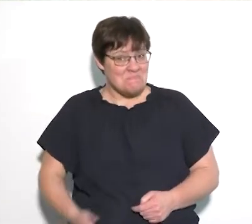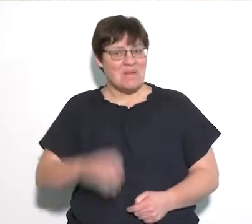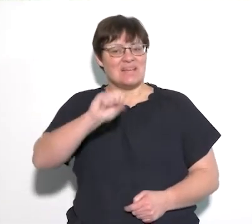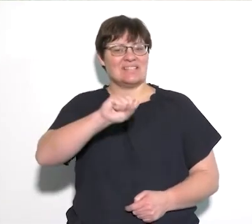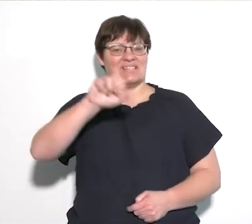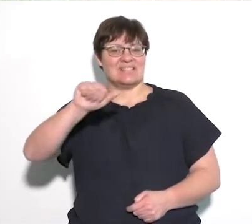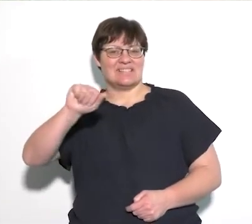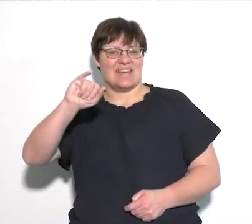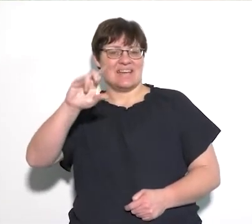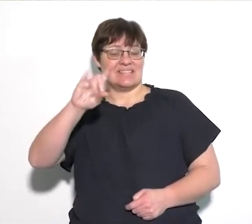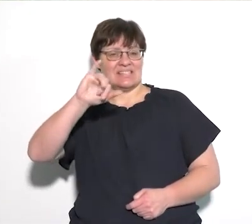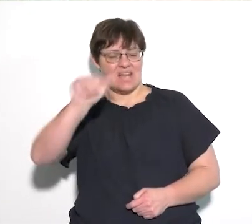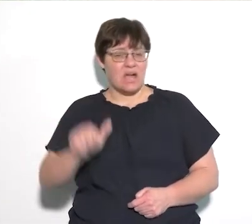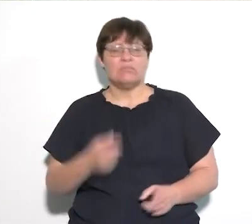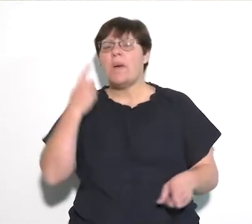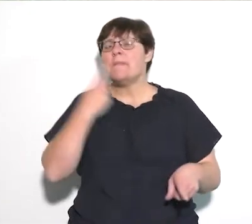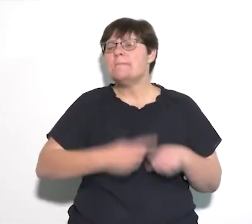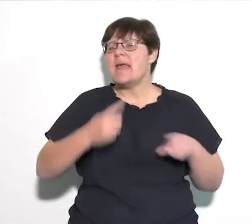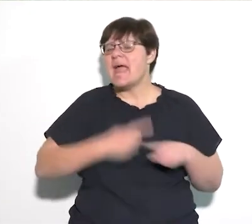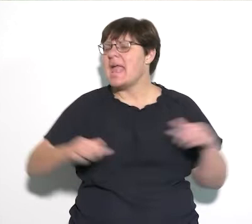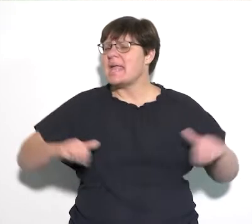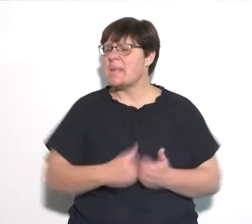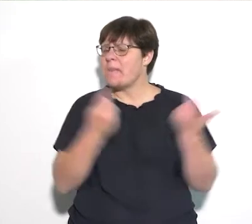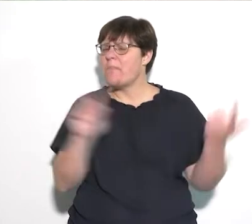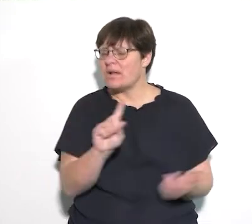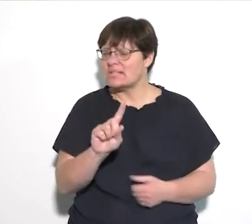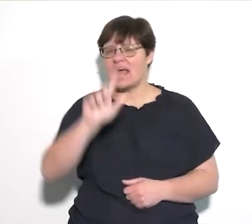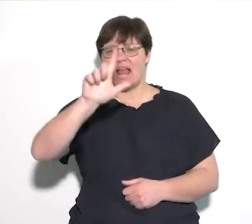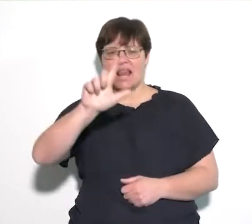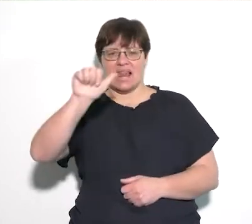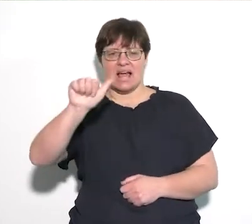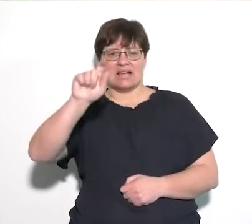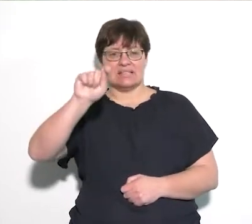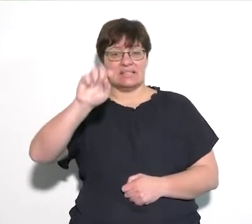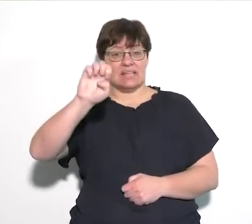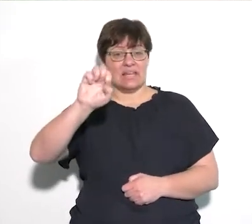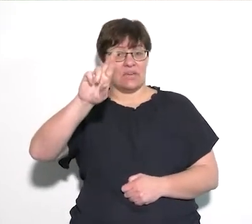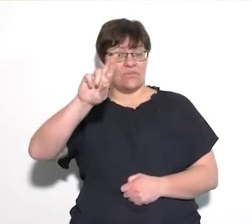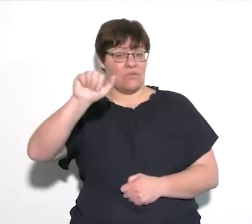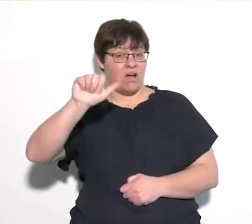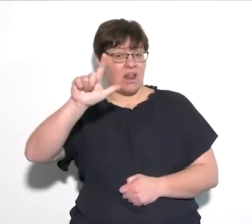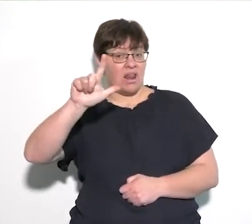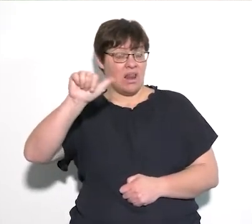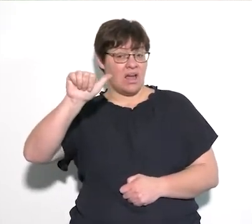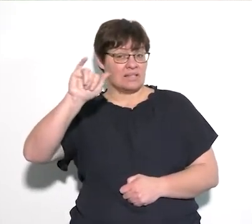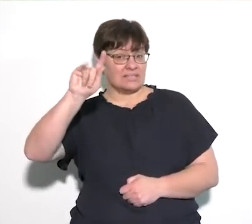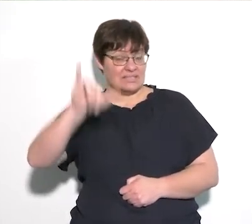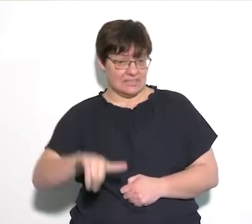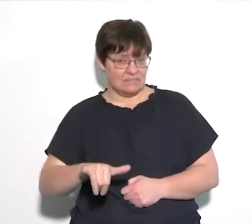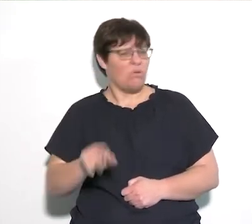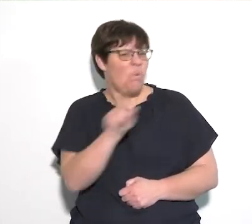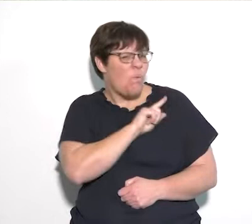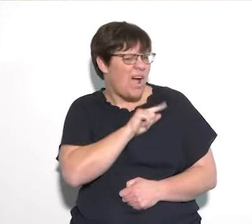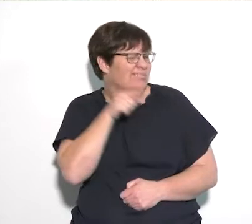is Sadia. Today I'm going to show you how to play the laterality game. Why do we need to play this game? Because it helps children with their